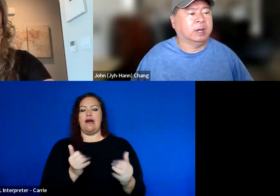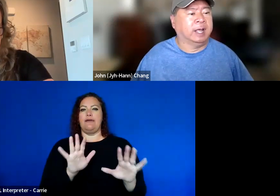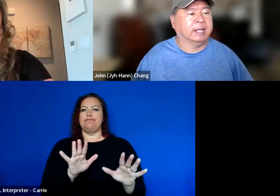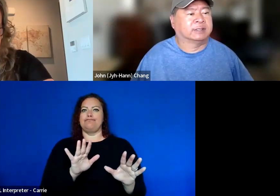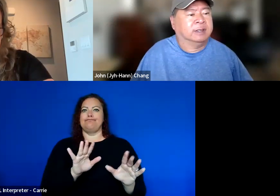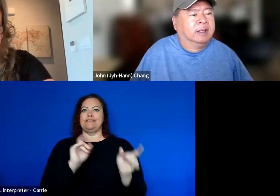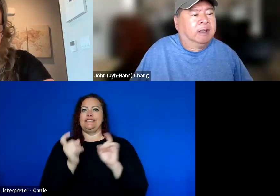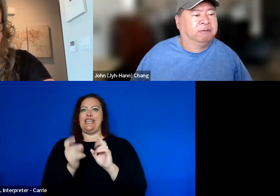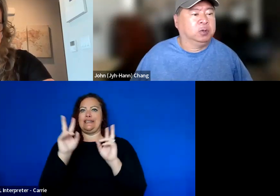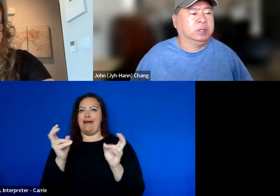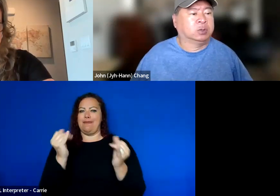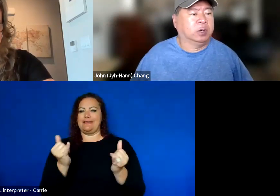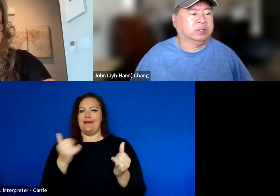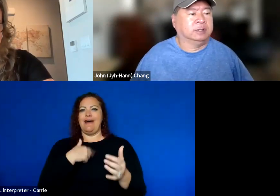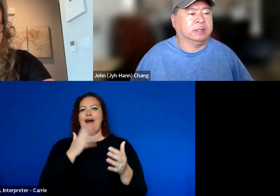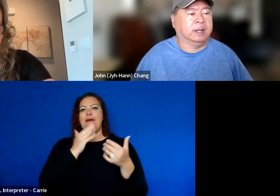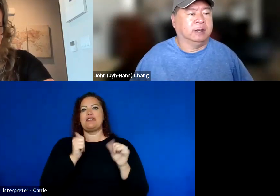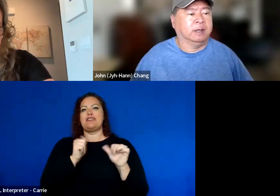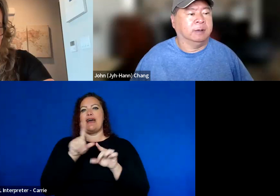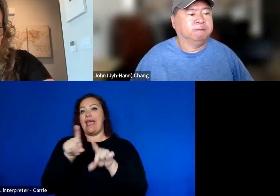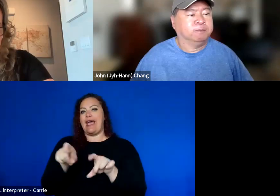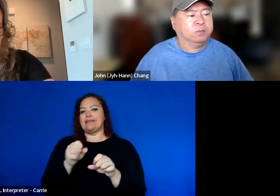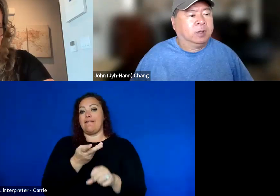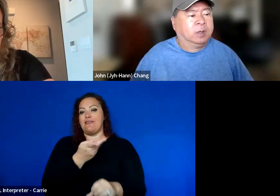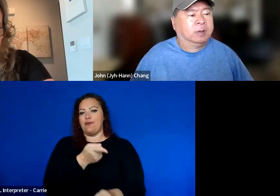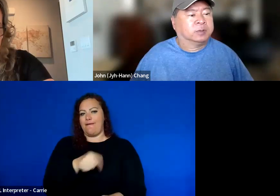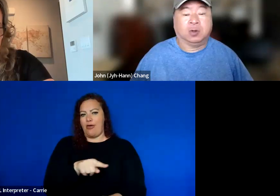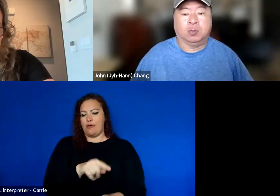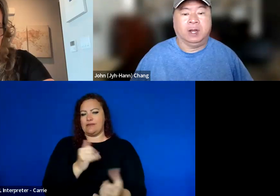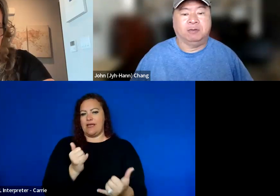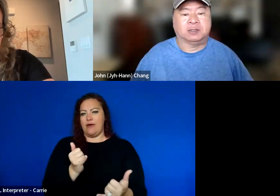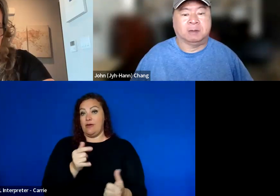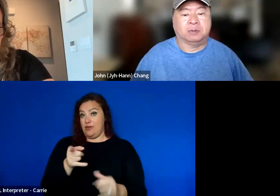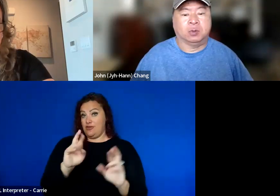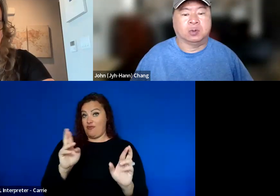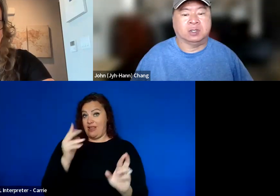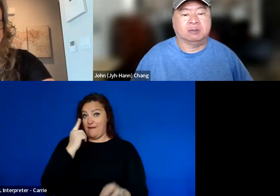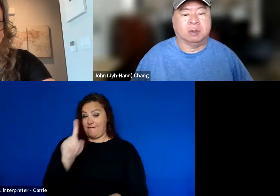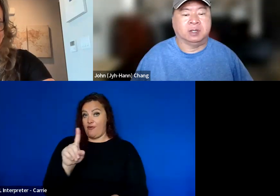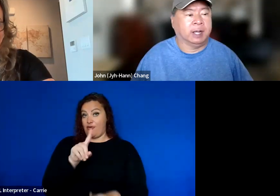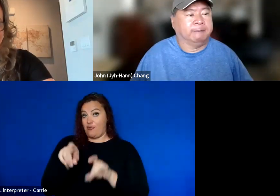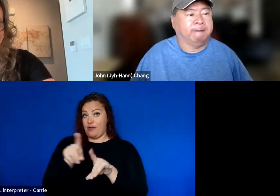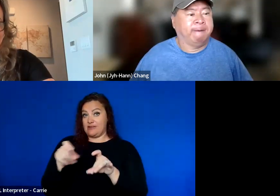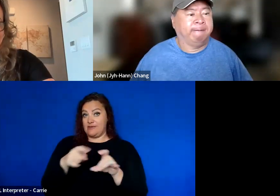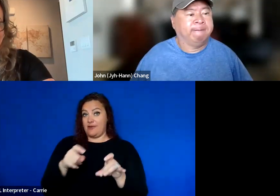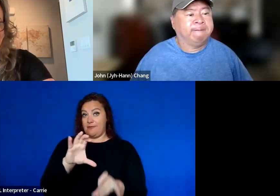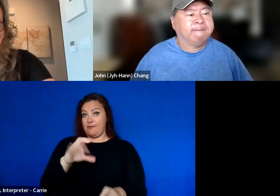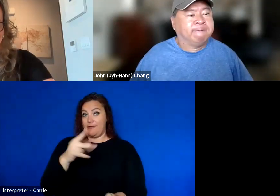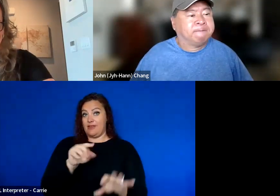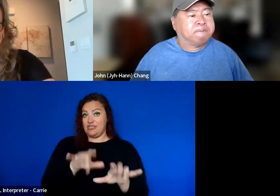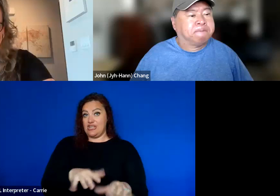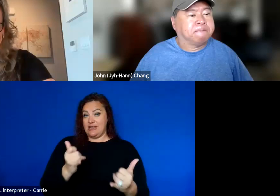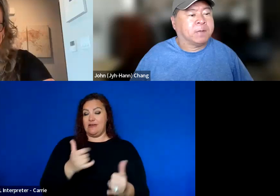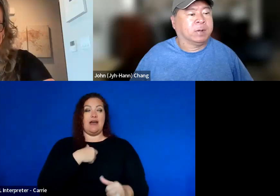going to try to ask a few of these questions. And so are you ready for some questions from our chat?